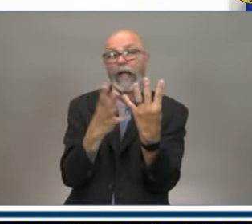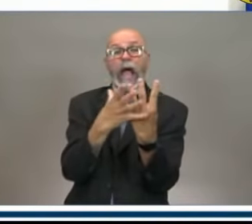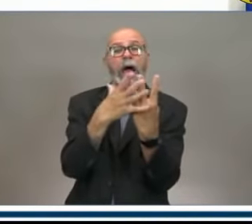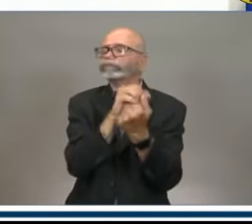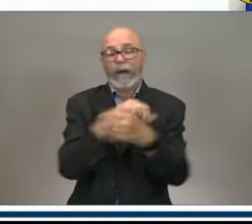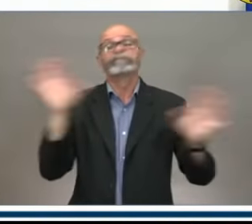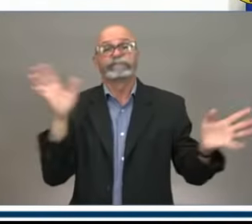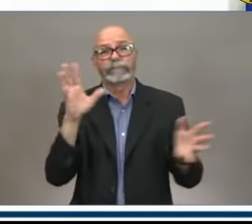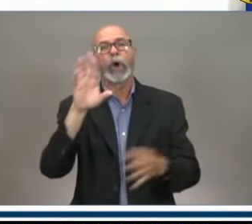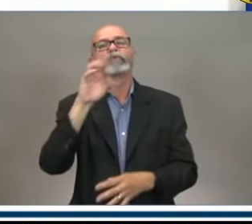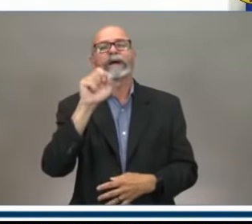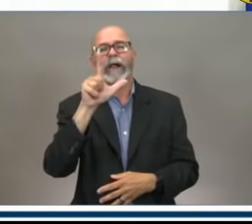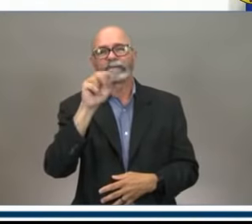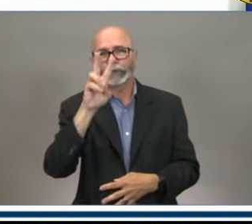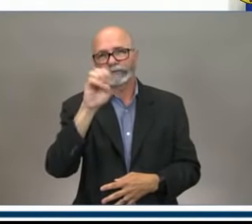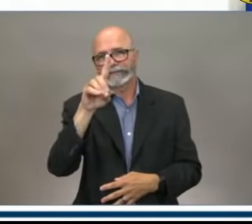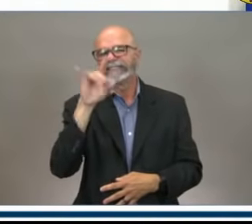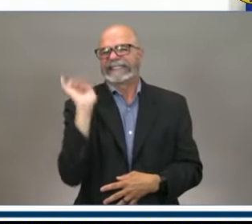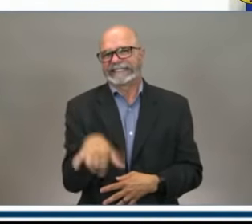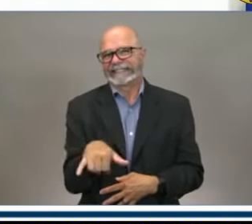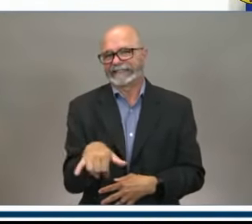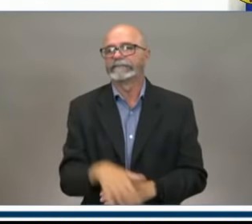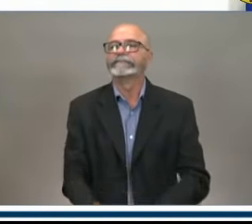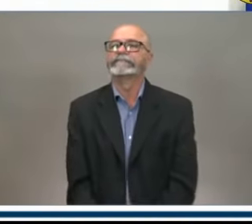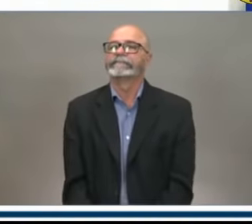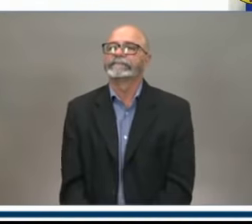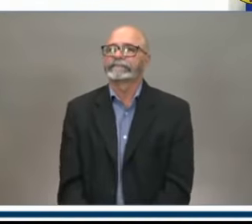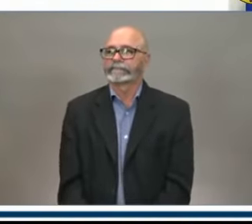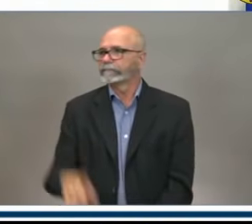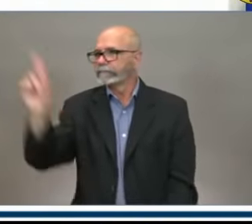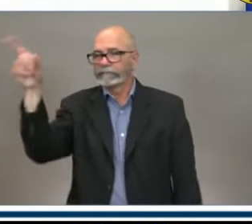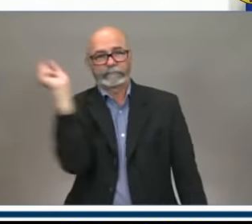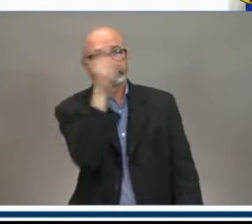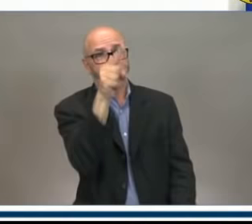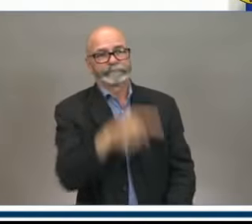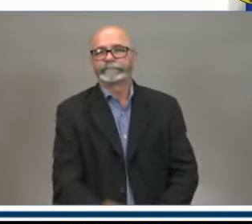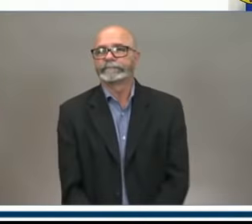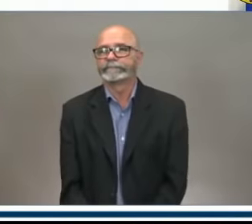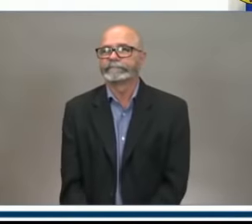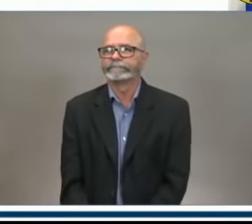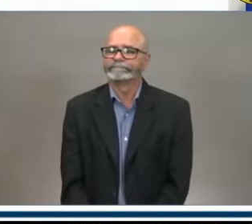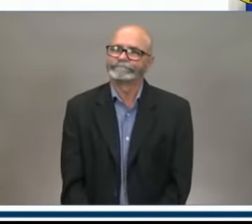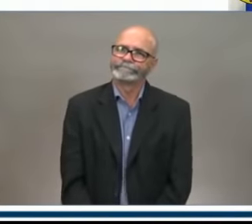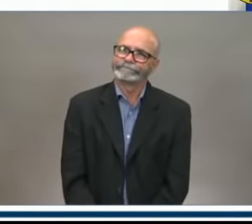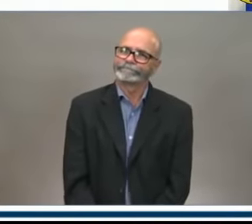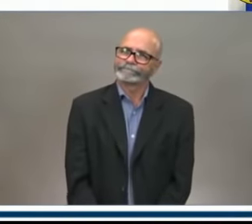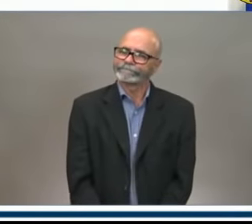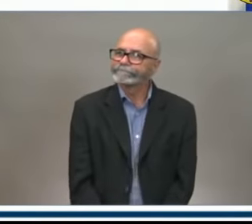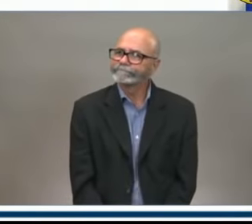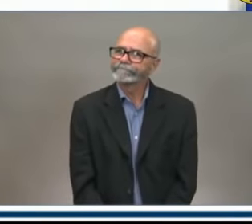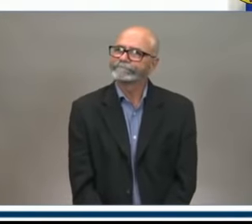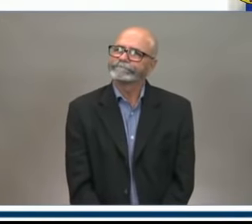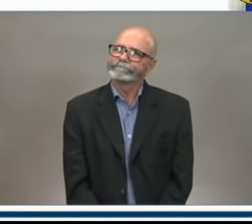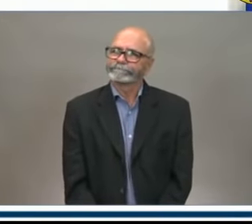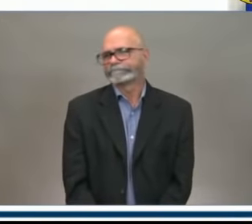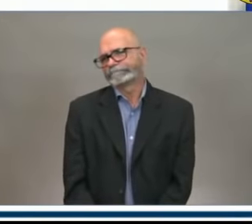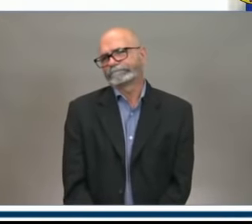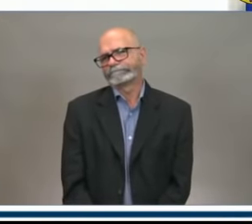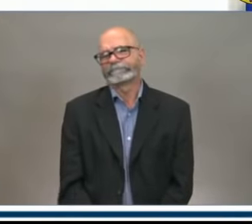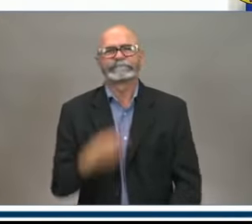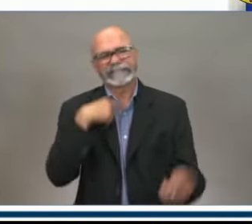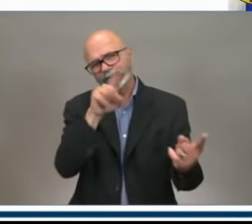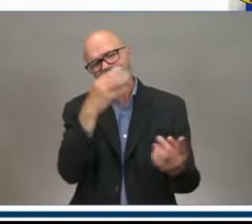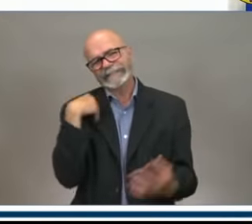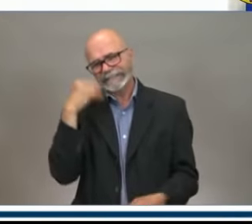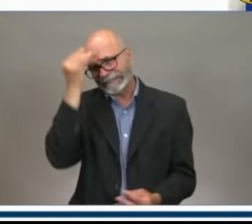Thank you for that. And I did also want to ask about just the active case number. It's at 5 right now, and I'm just wondering, I know this was mentioned before, but now all the data